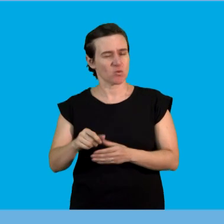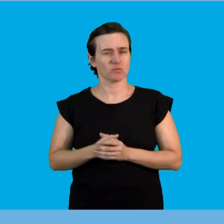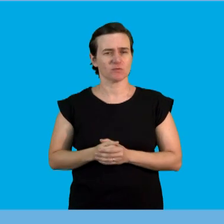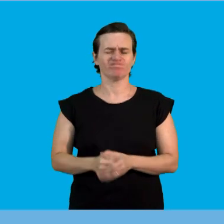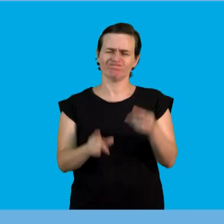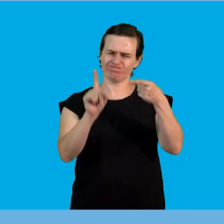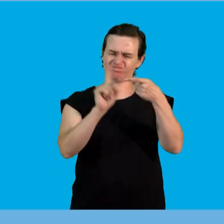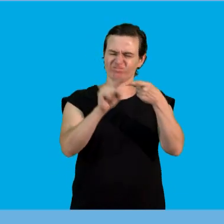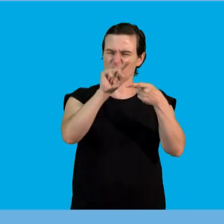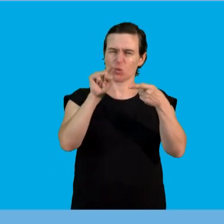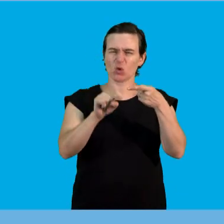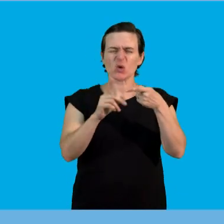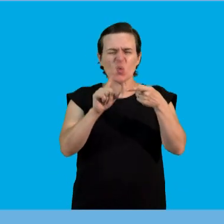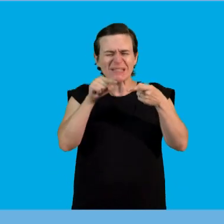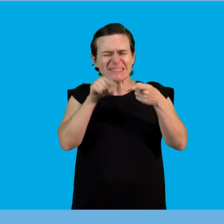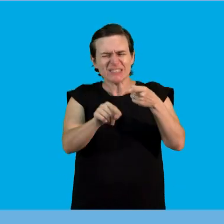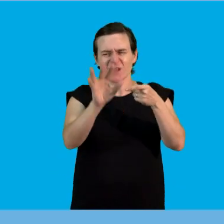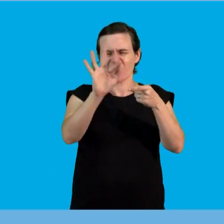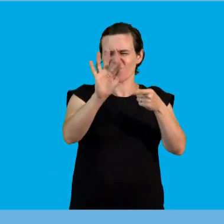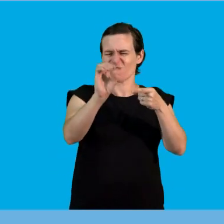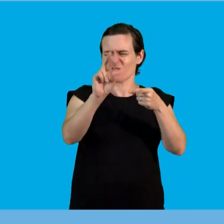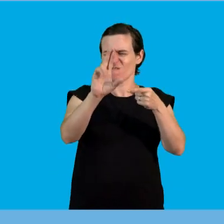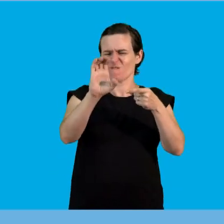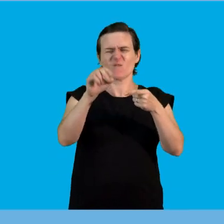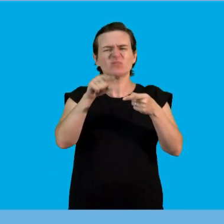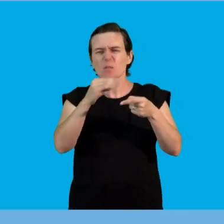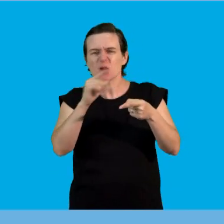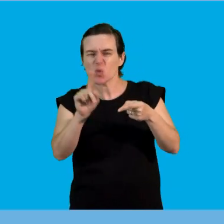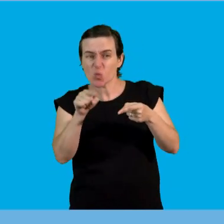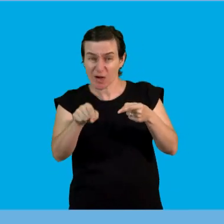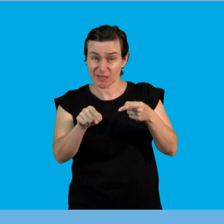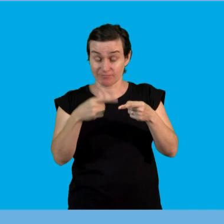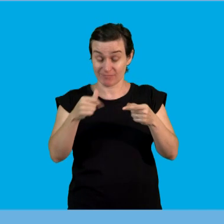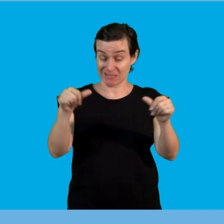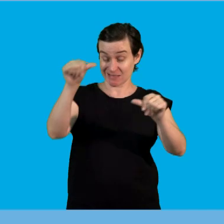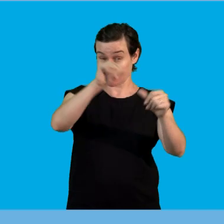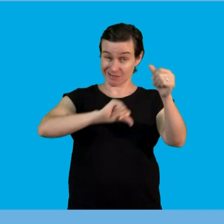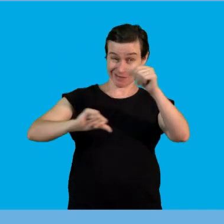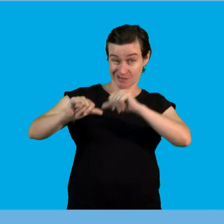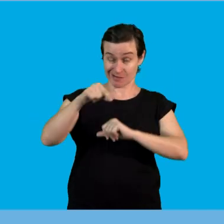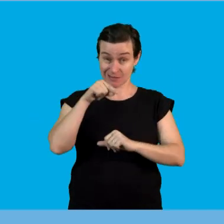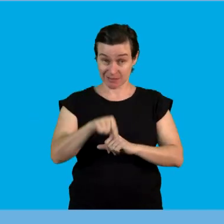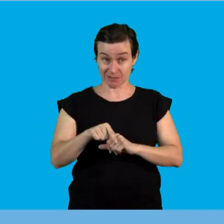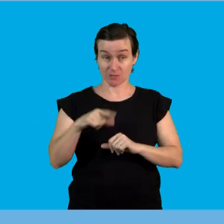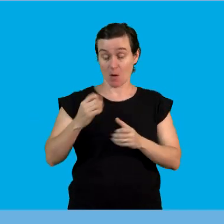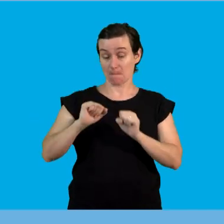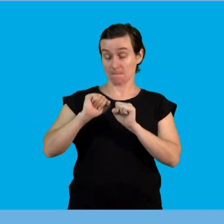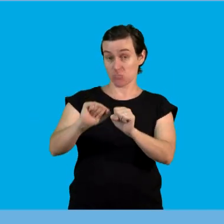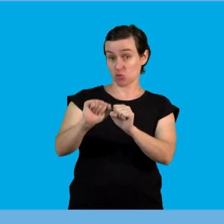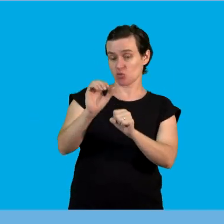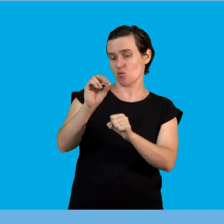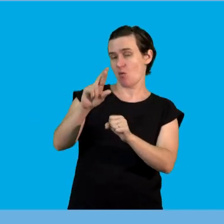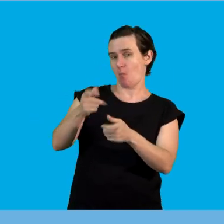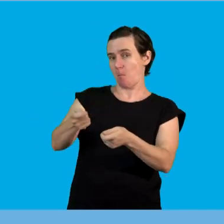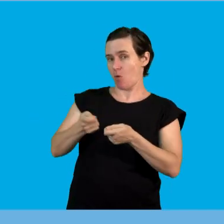question wants us to define a force. So in science, force is defined as a push or pull.